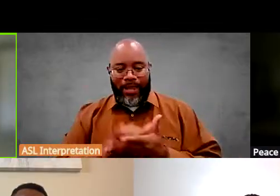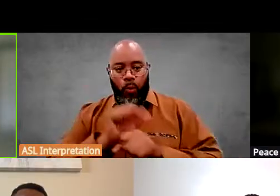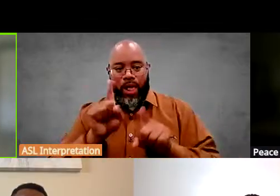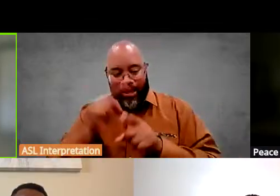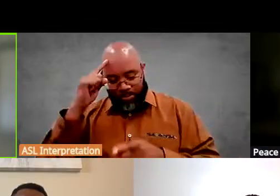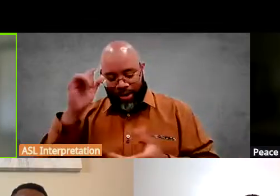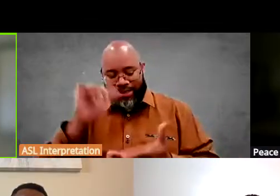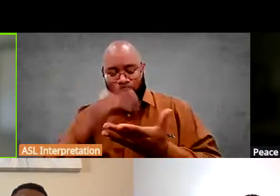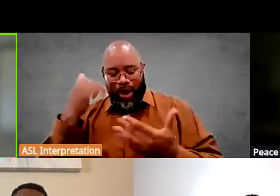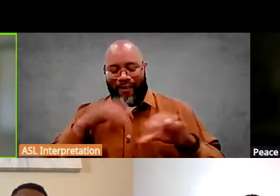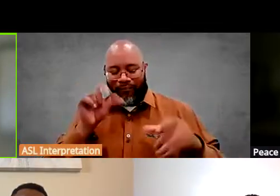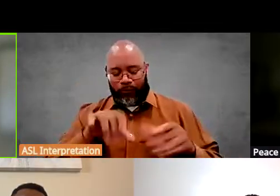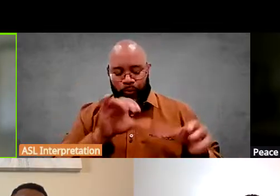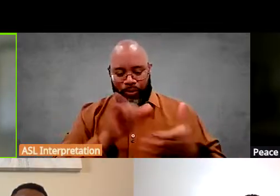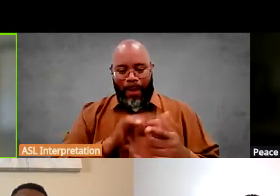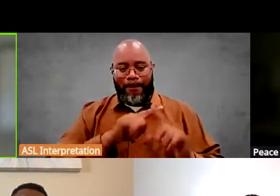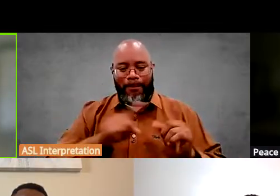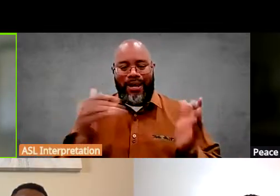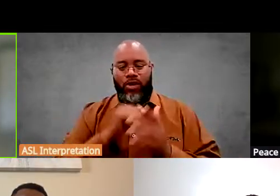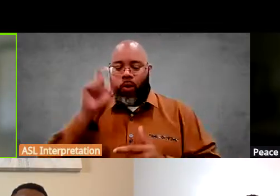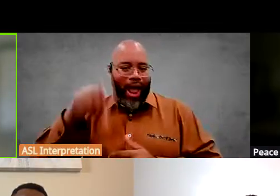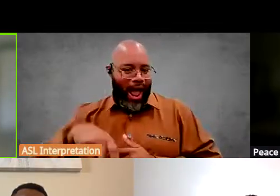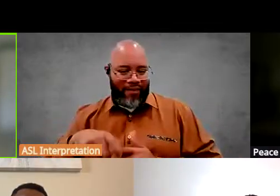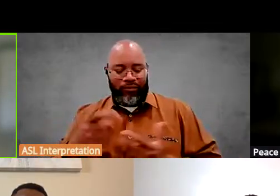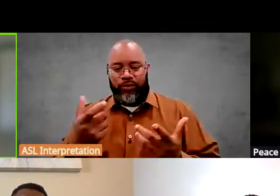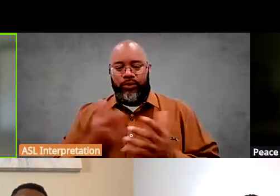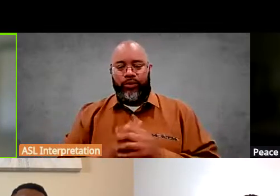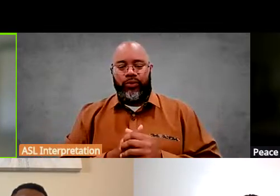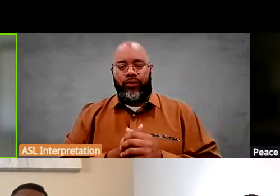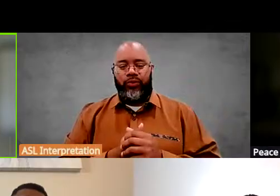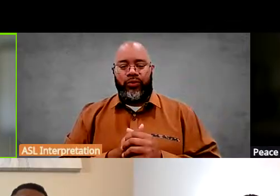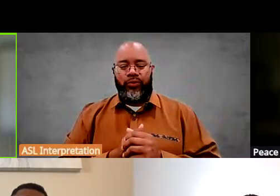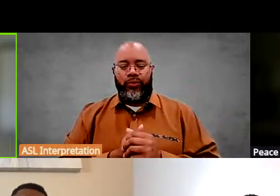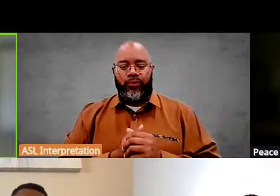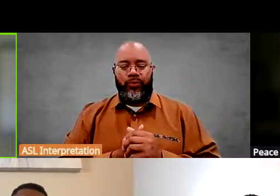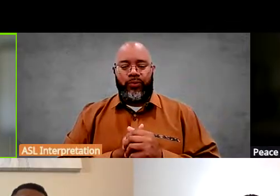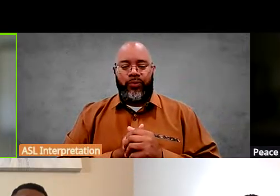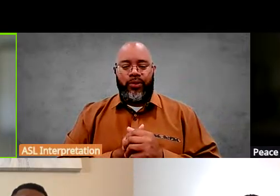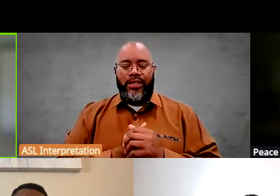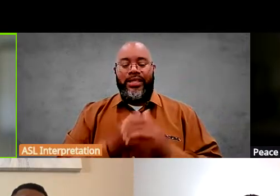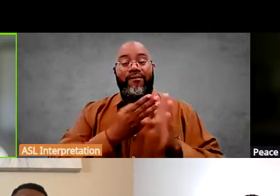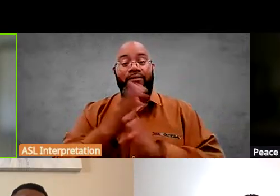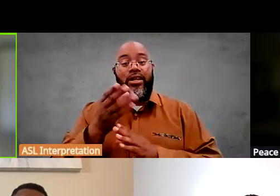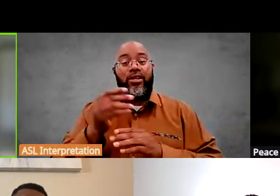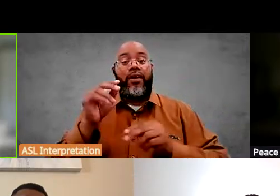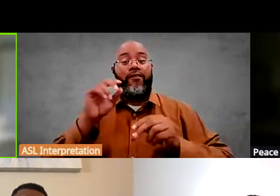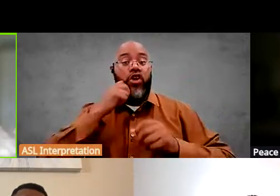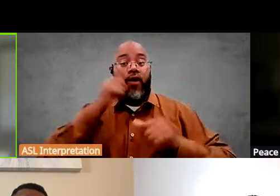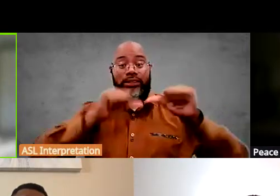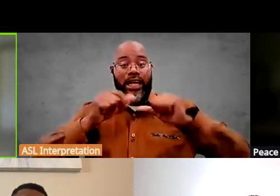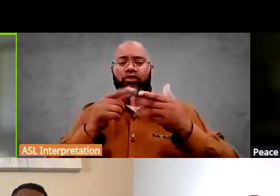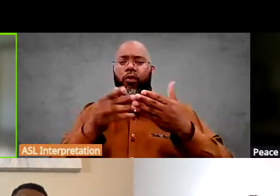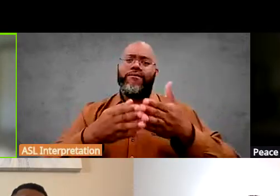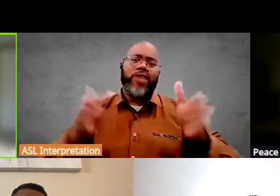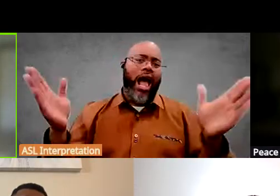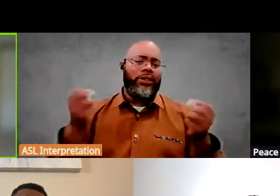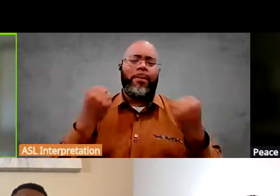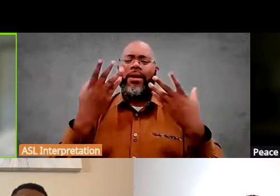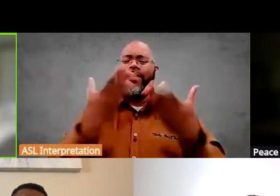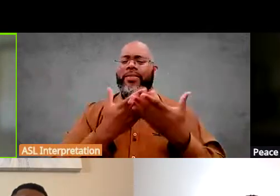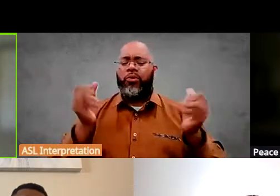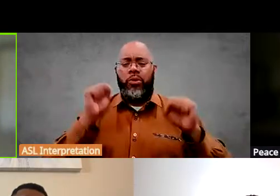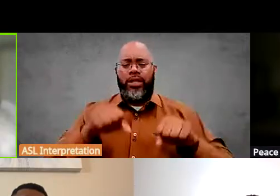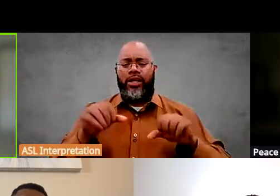have to do it. But again, you do not have to. The field of neuroscience is so vast. There's so many things that you can